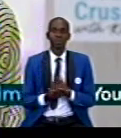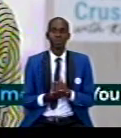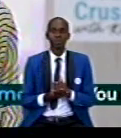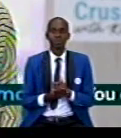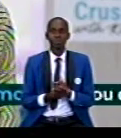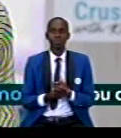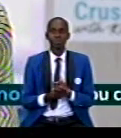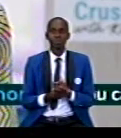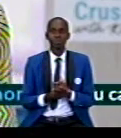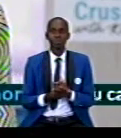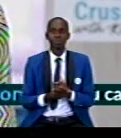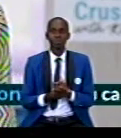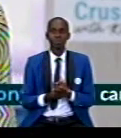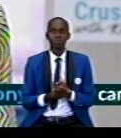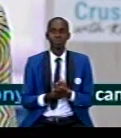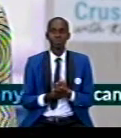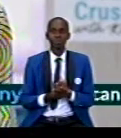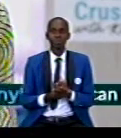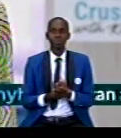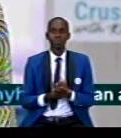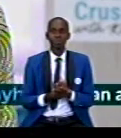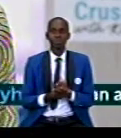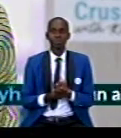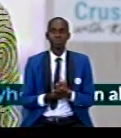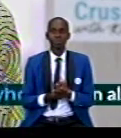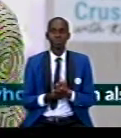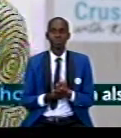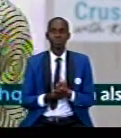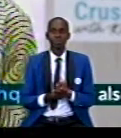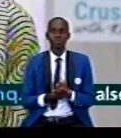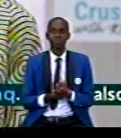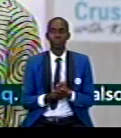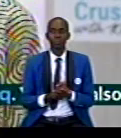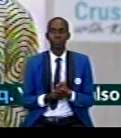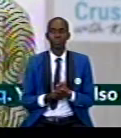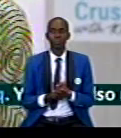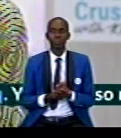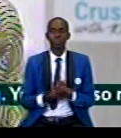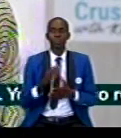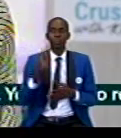State. By the grace of God, I think 2 weeks before